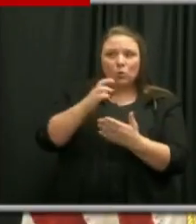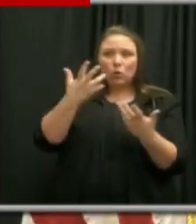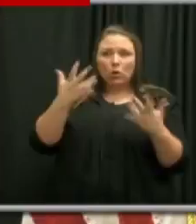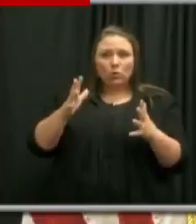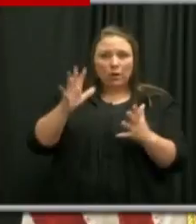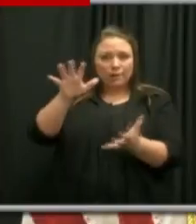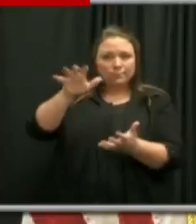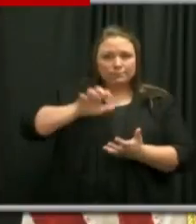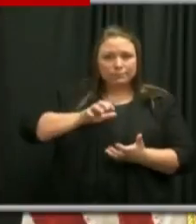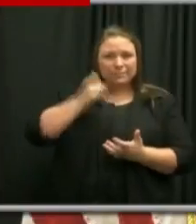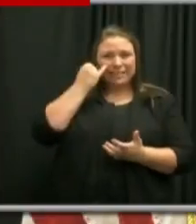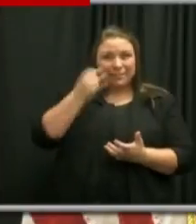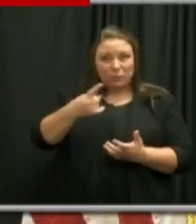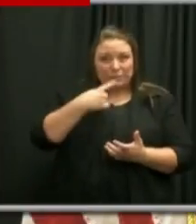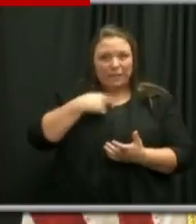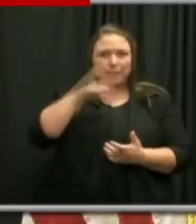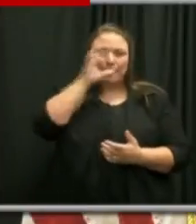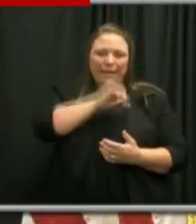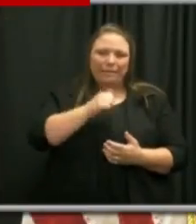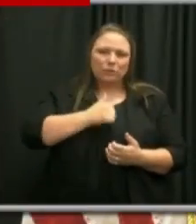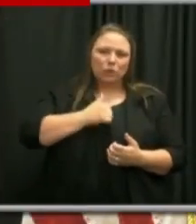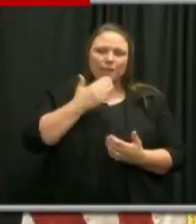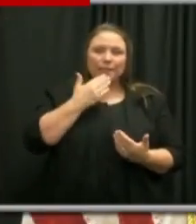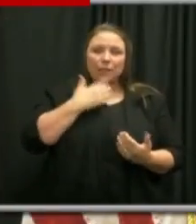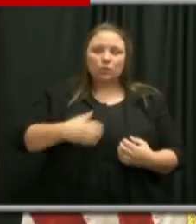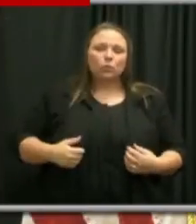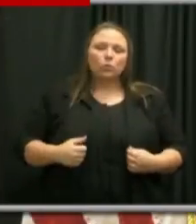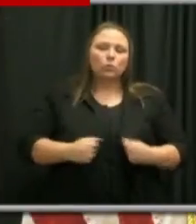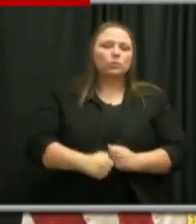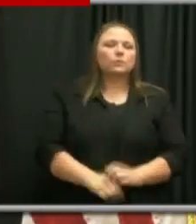If he said it, I must have missed it when he did. Thank you.